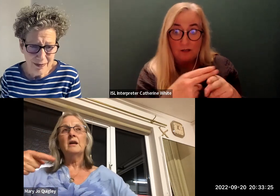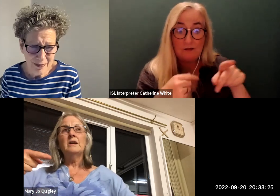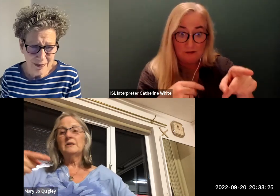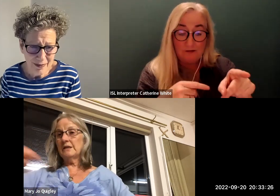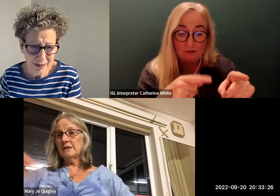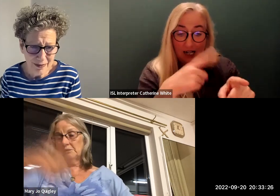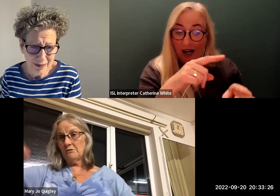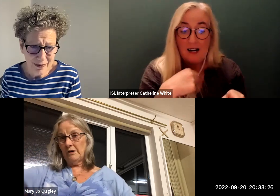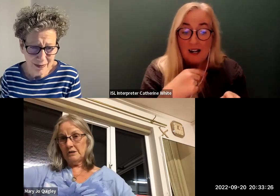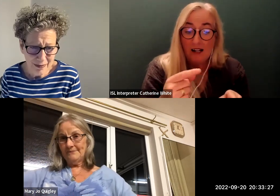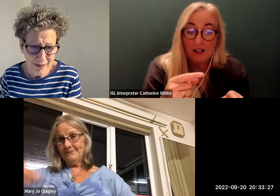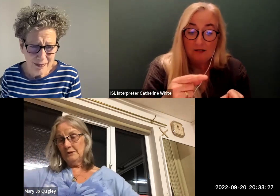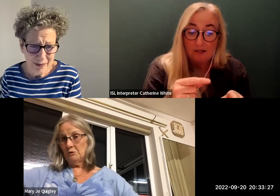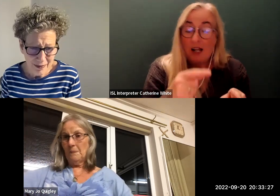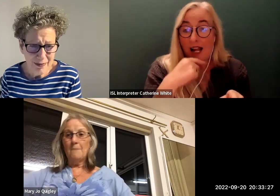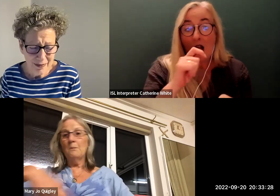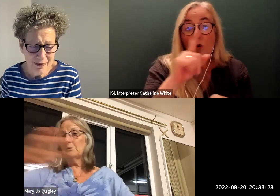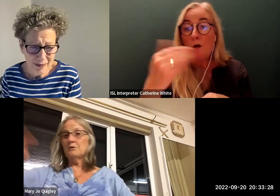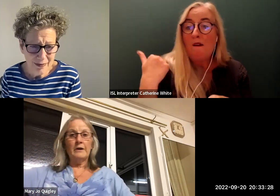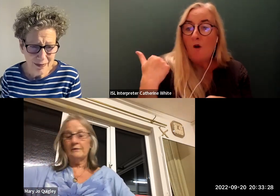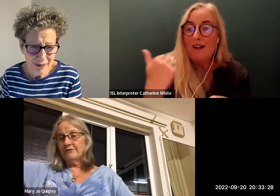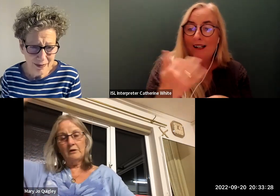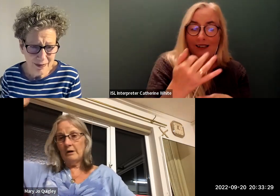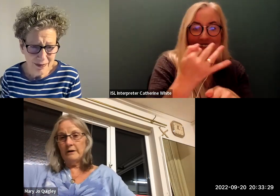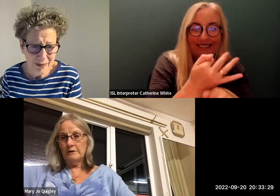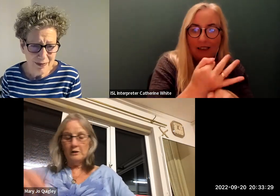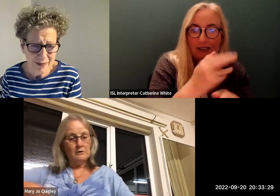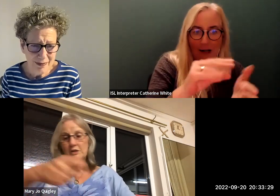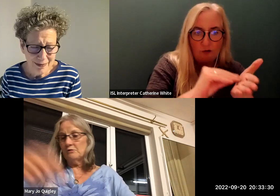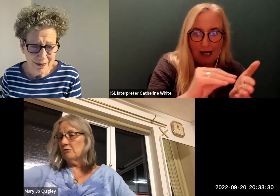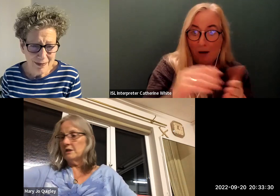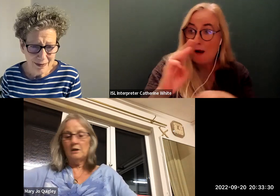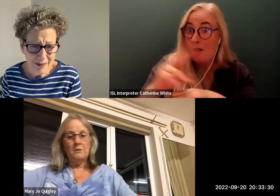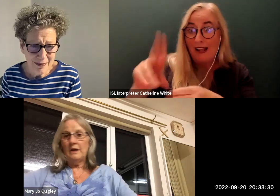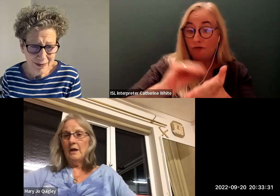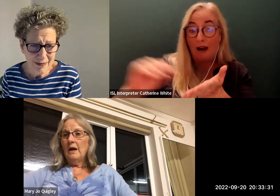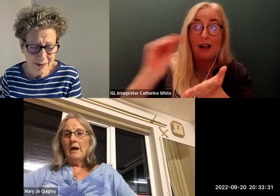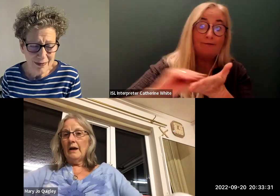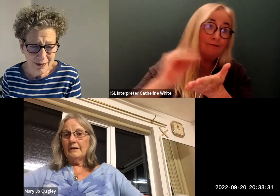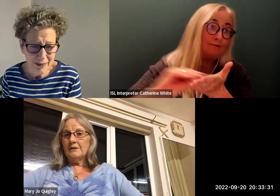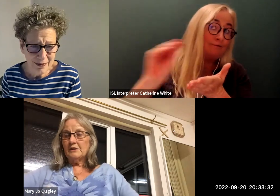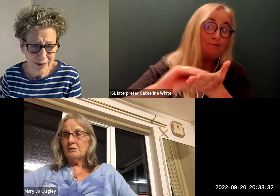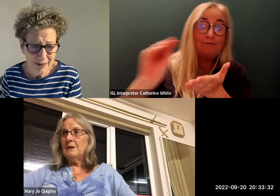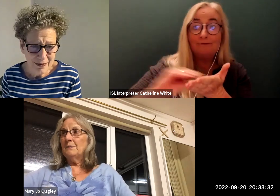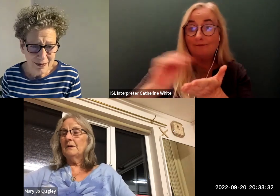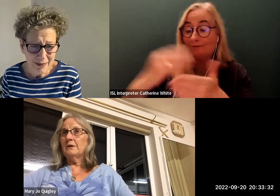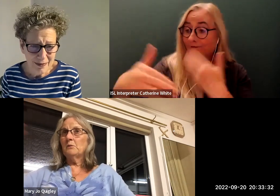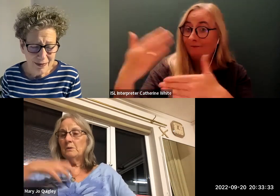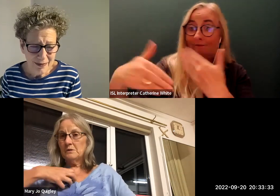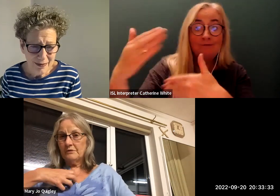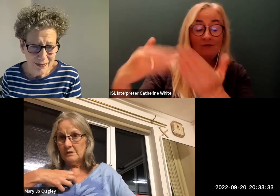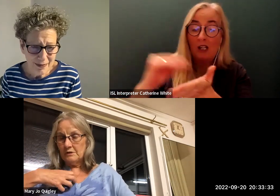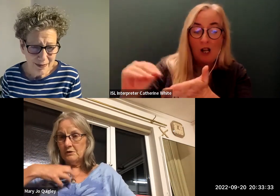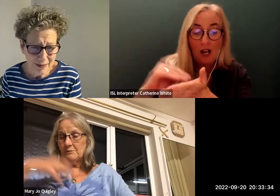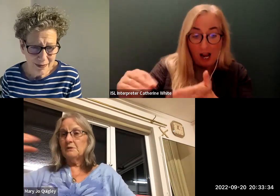that Daddy could write, Mum could write for All Ireland, she's writing away, and to people that we